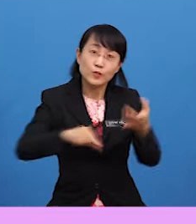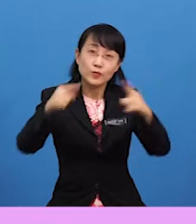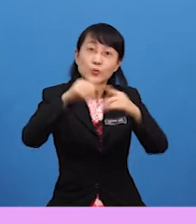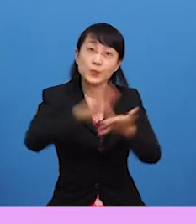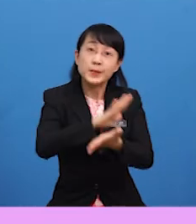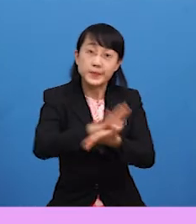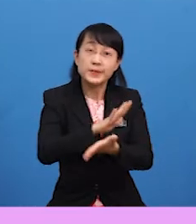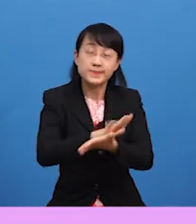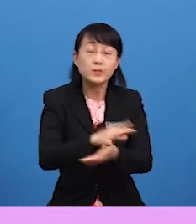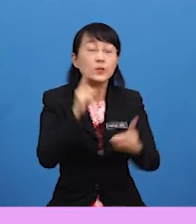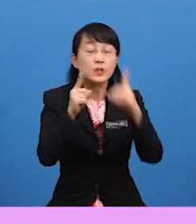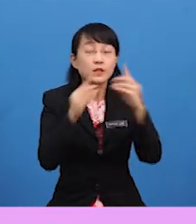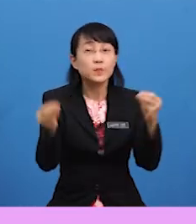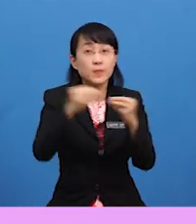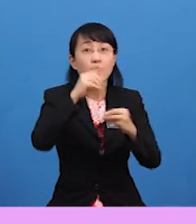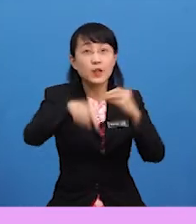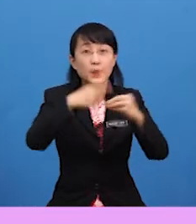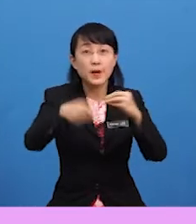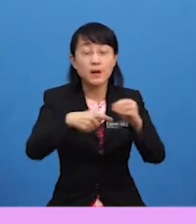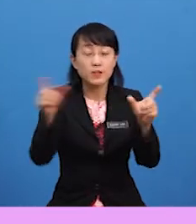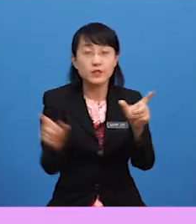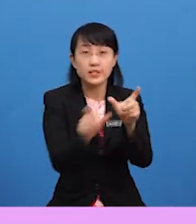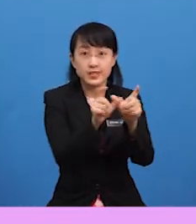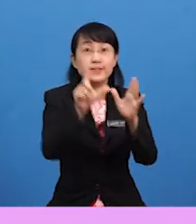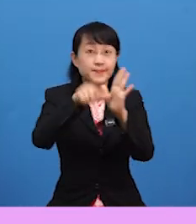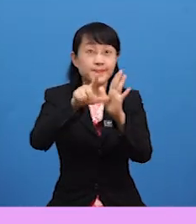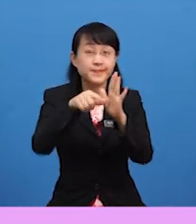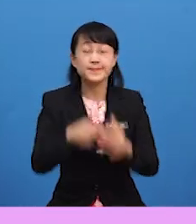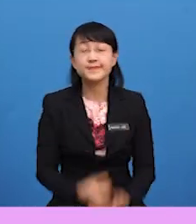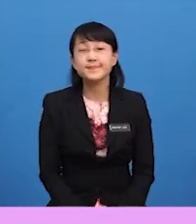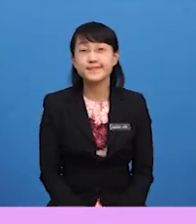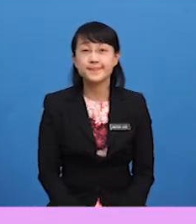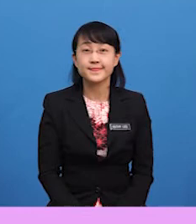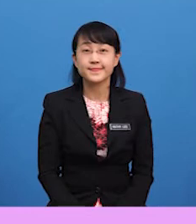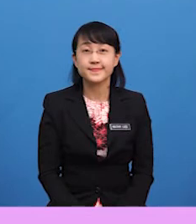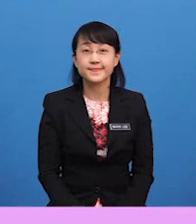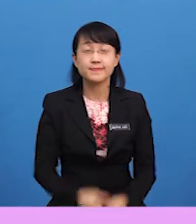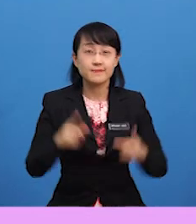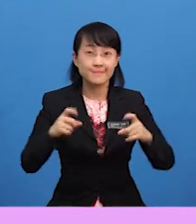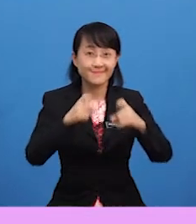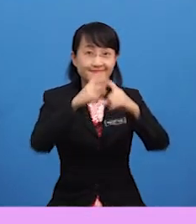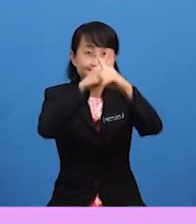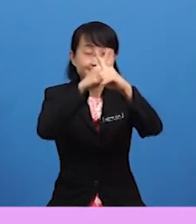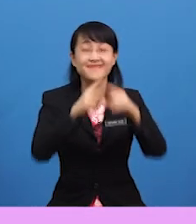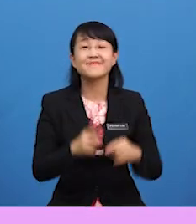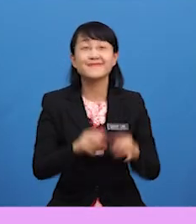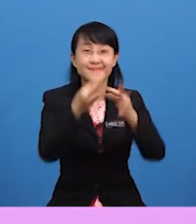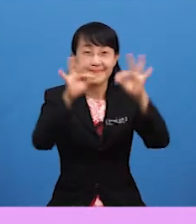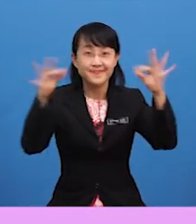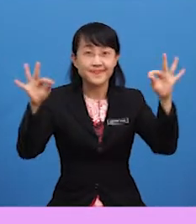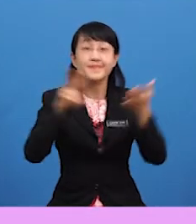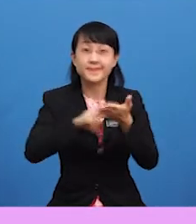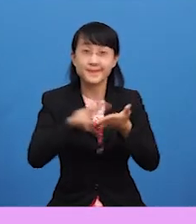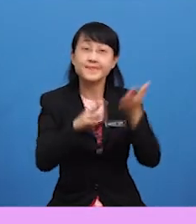We'll talk more about conjunctions later on in this lesson. A complex sentence is a sentence that is made